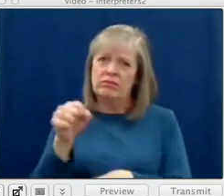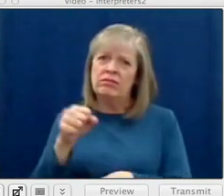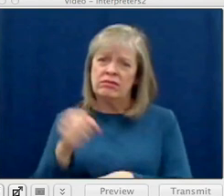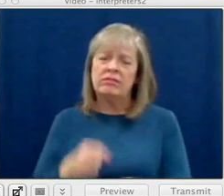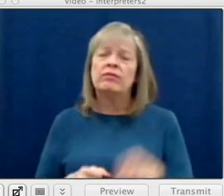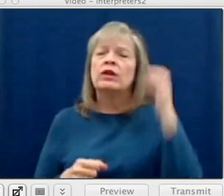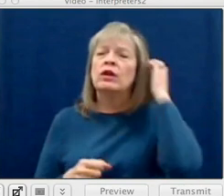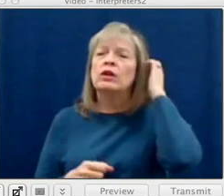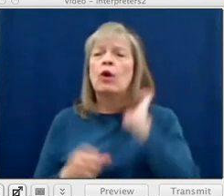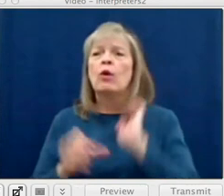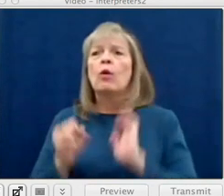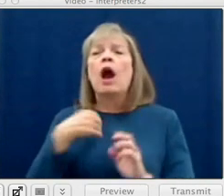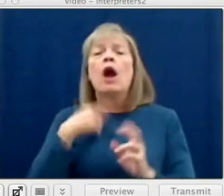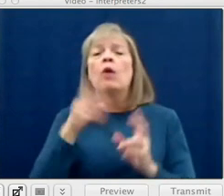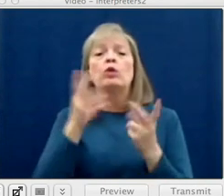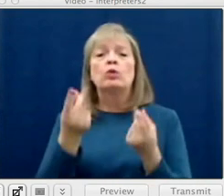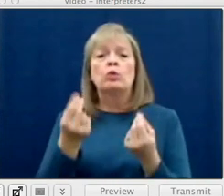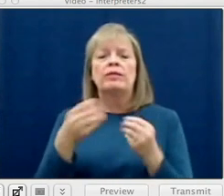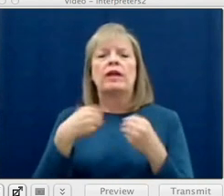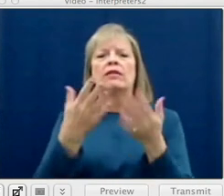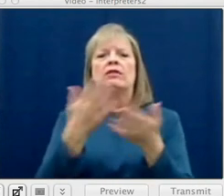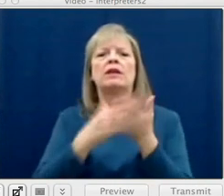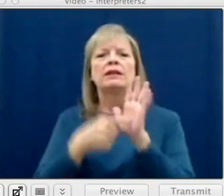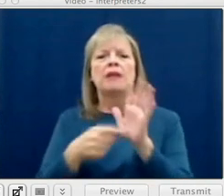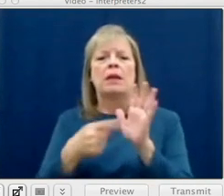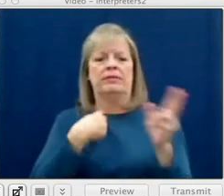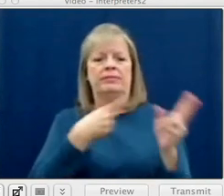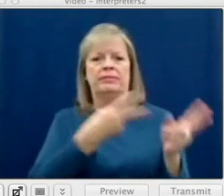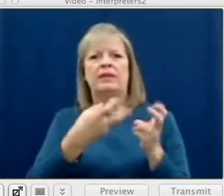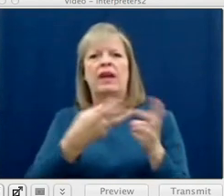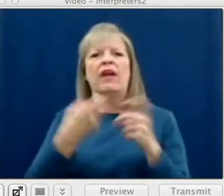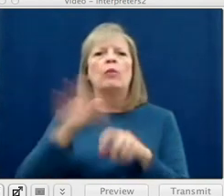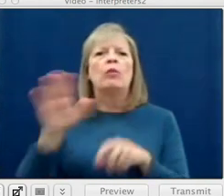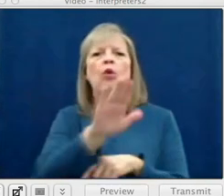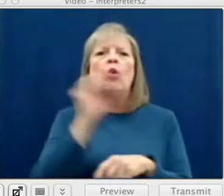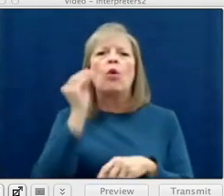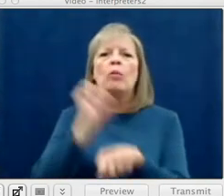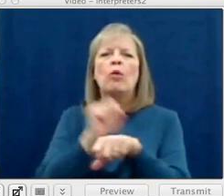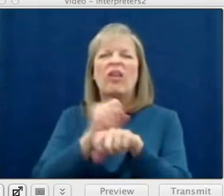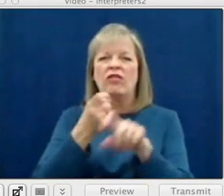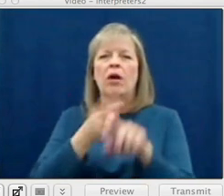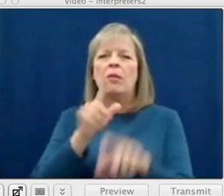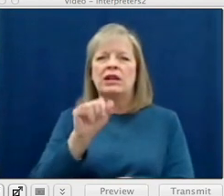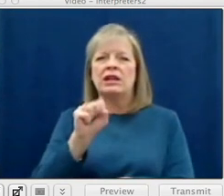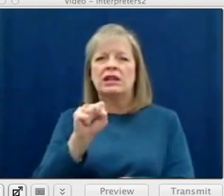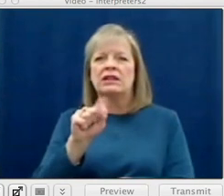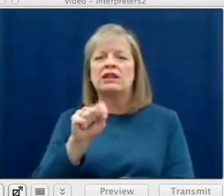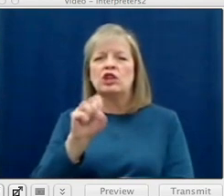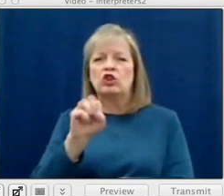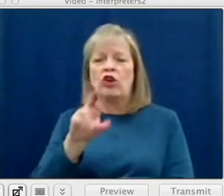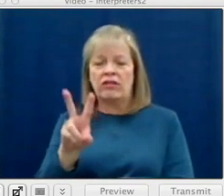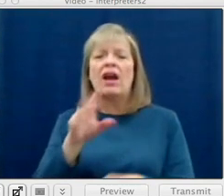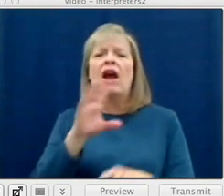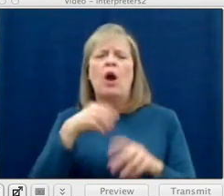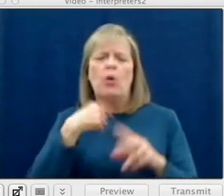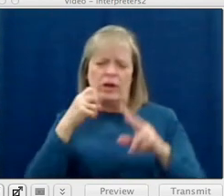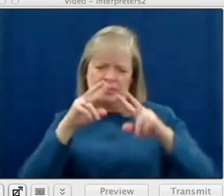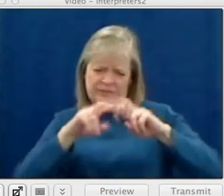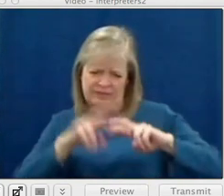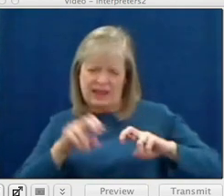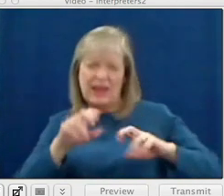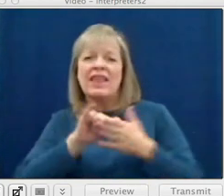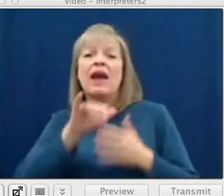So what I'm going to do is give you examples from the listserv, from the different homework, and we're going to go back to the pig dissection. One of the benefits of sticking with